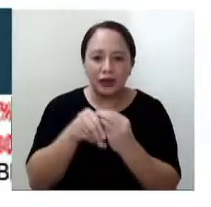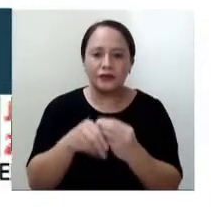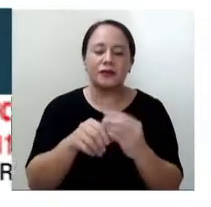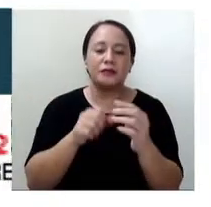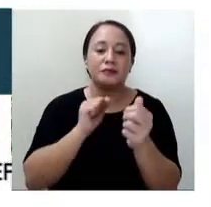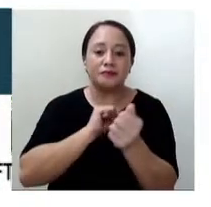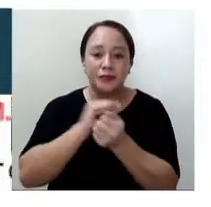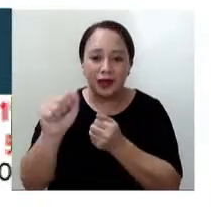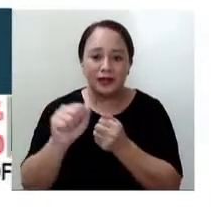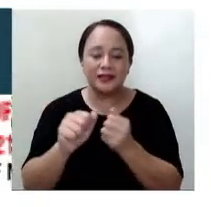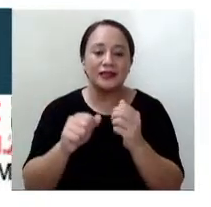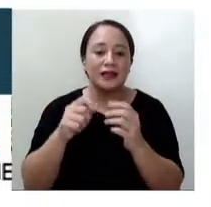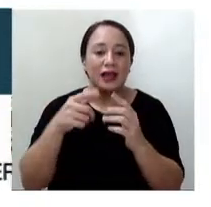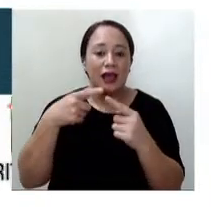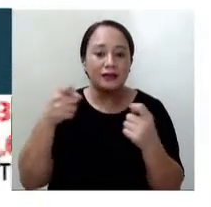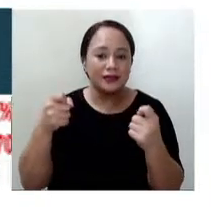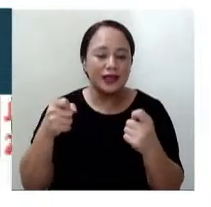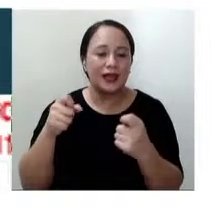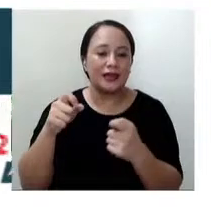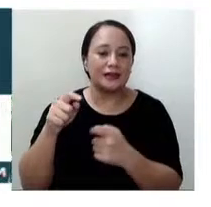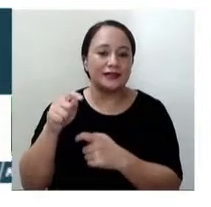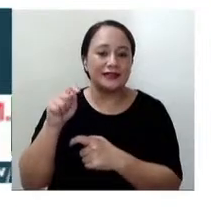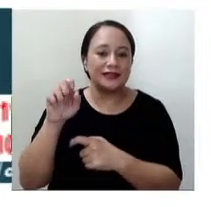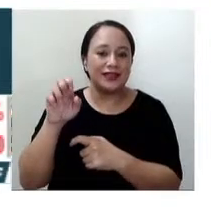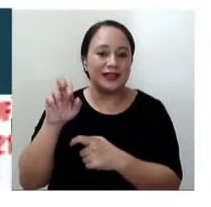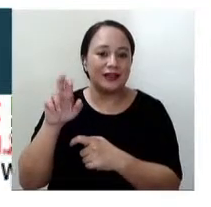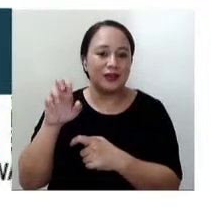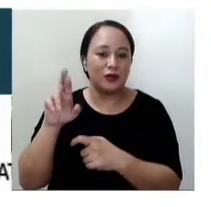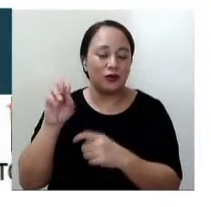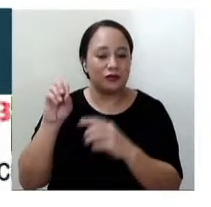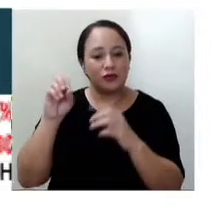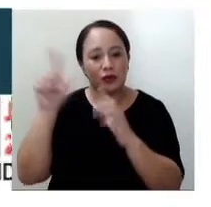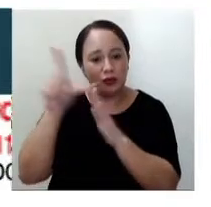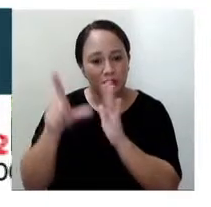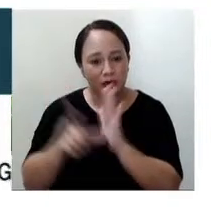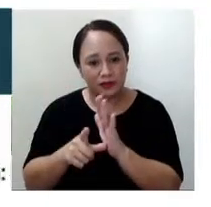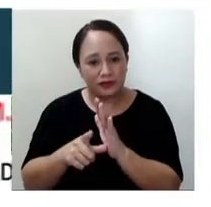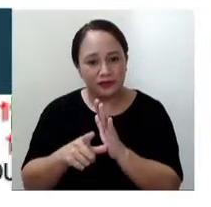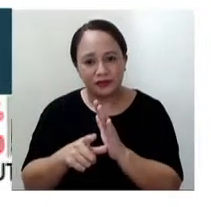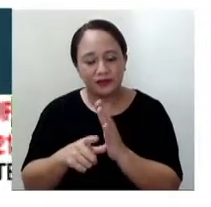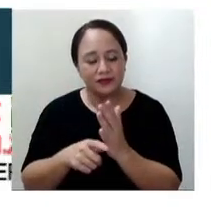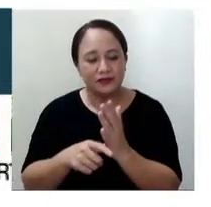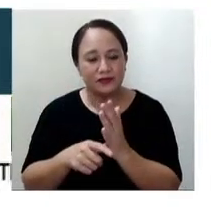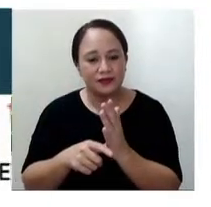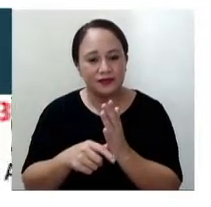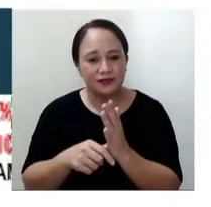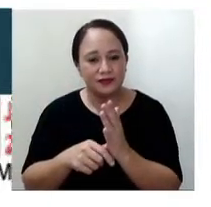law, how did this aggravate the culture of impunity that persists?